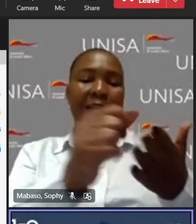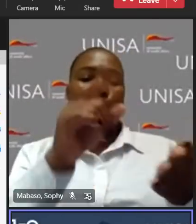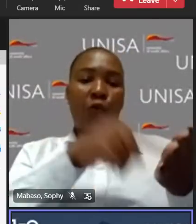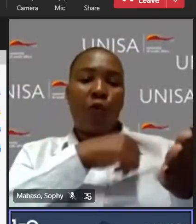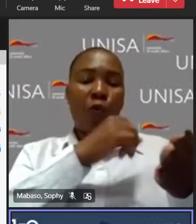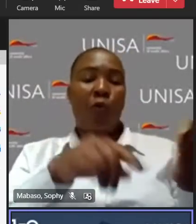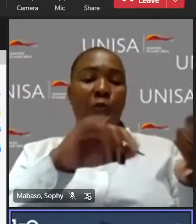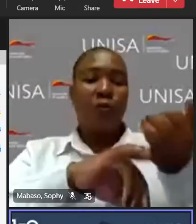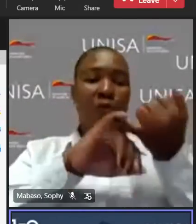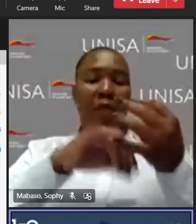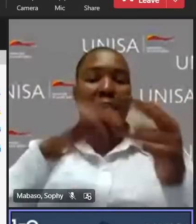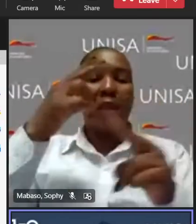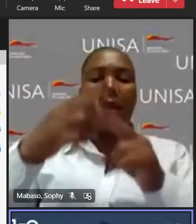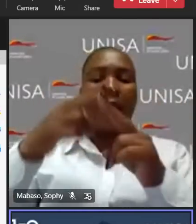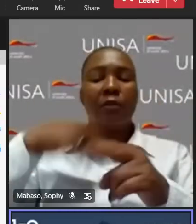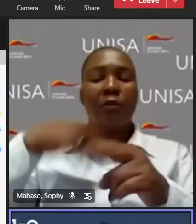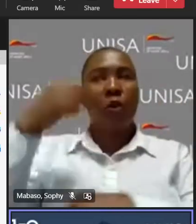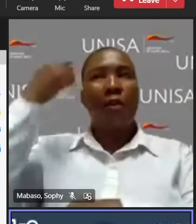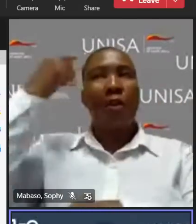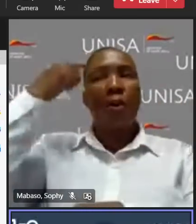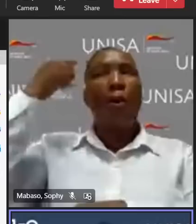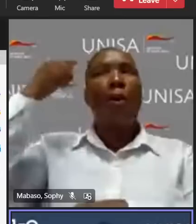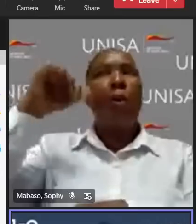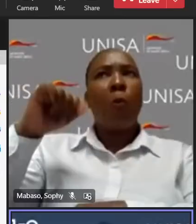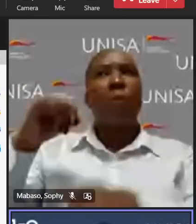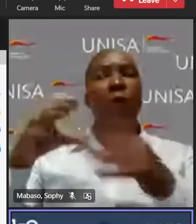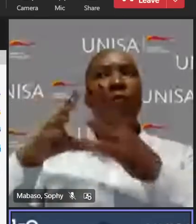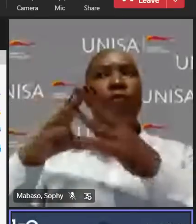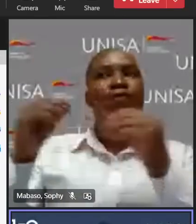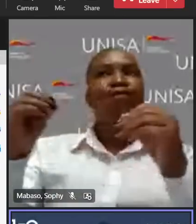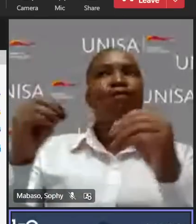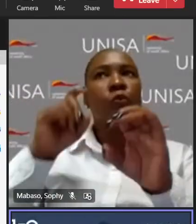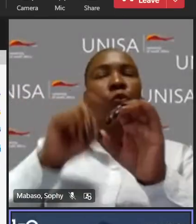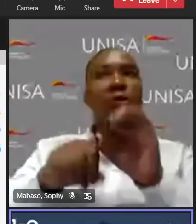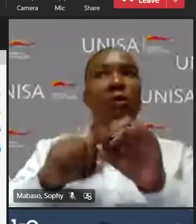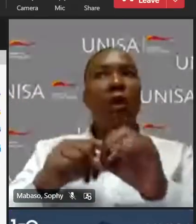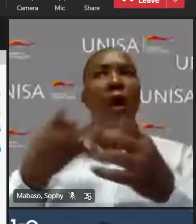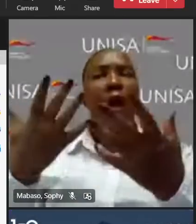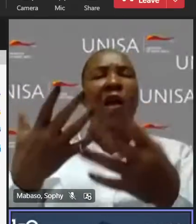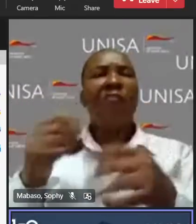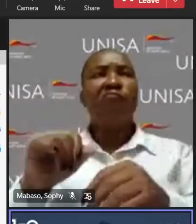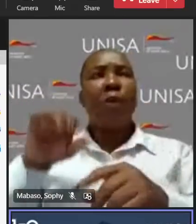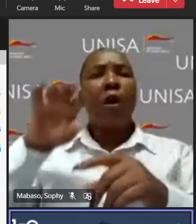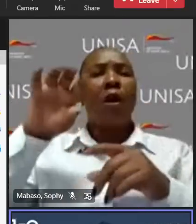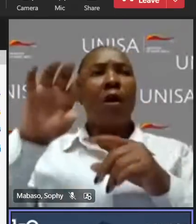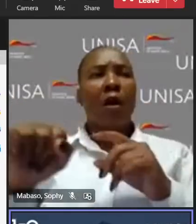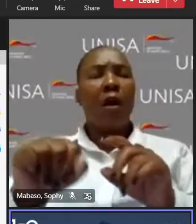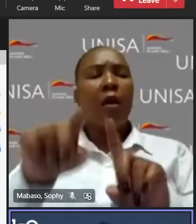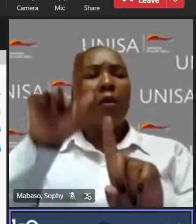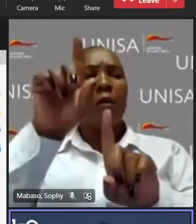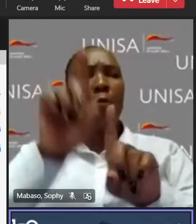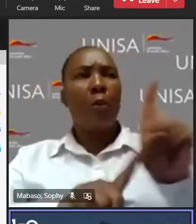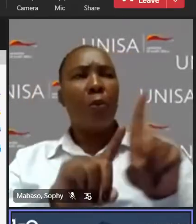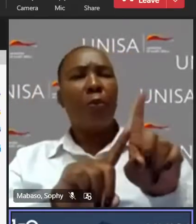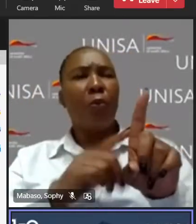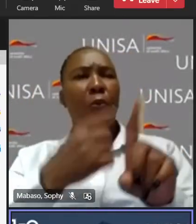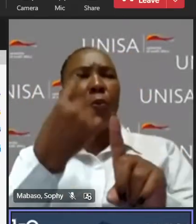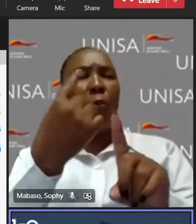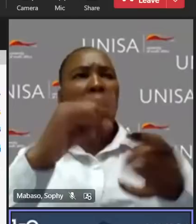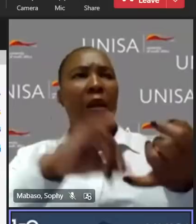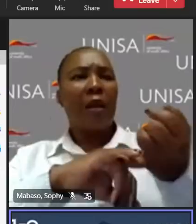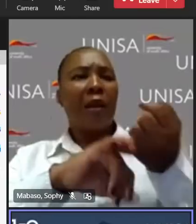end, when you think you are completing, you've actually missed an compulsory module and not